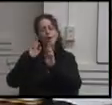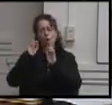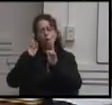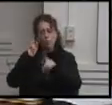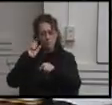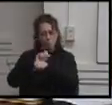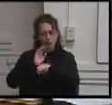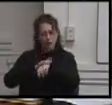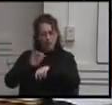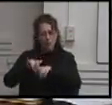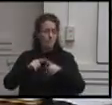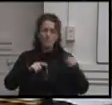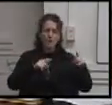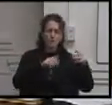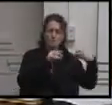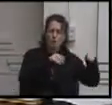are